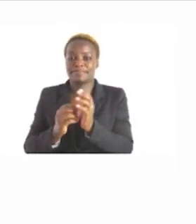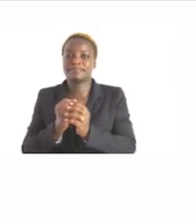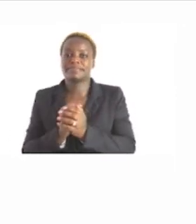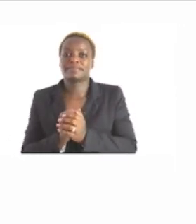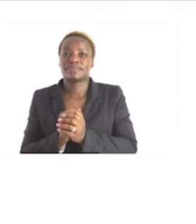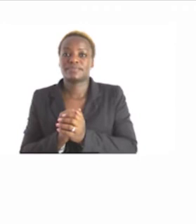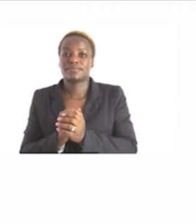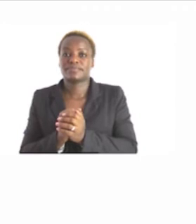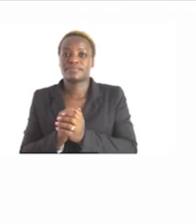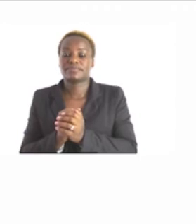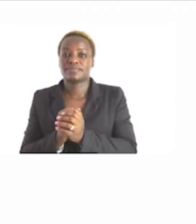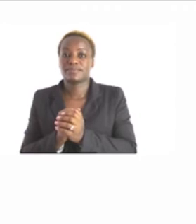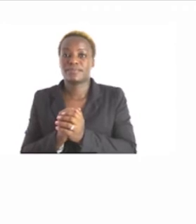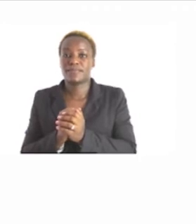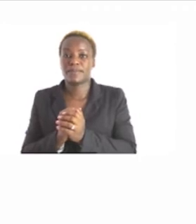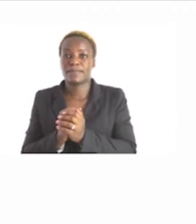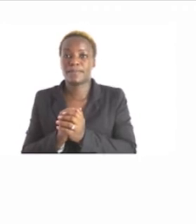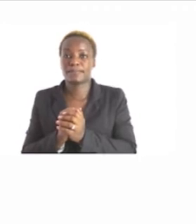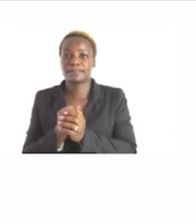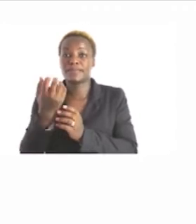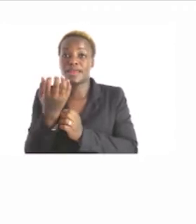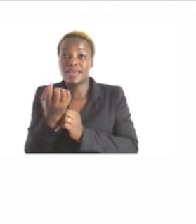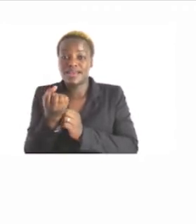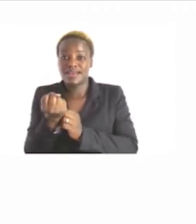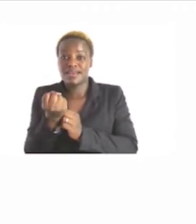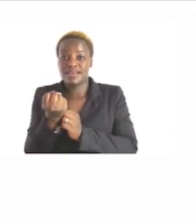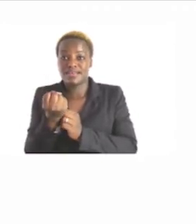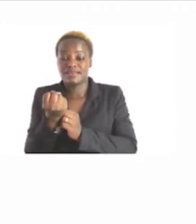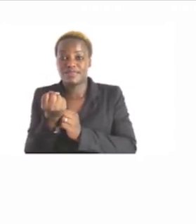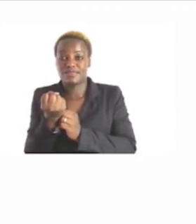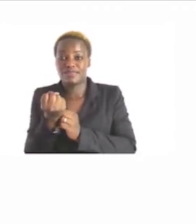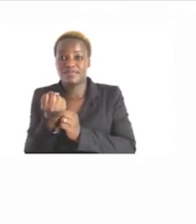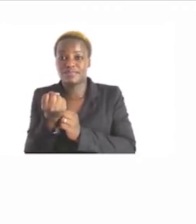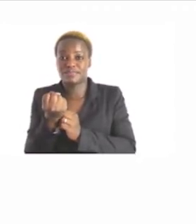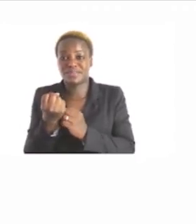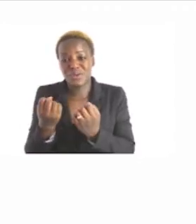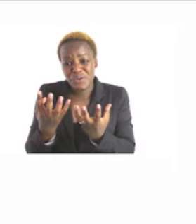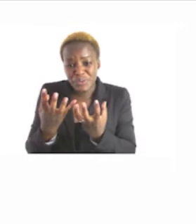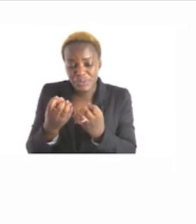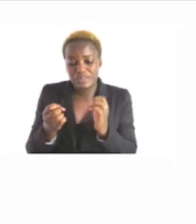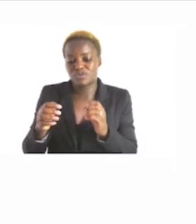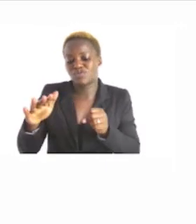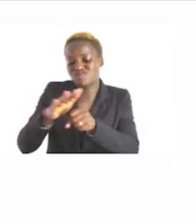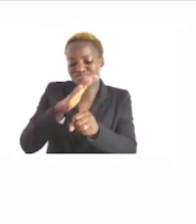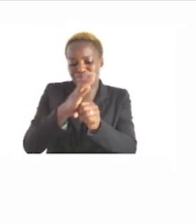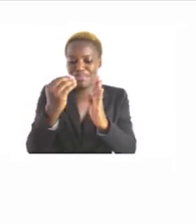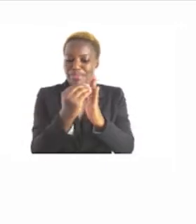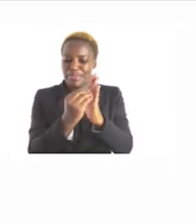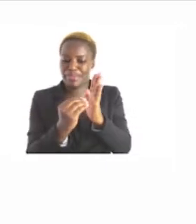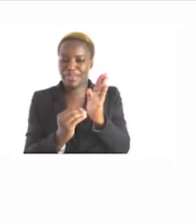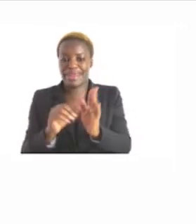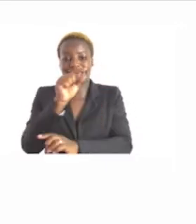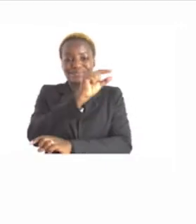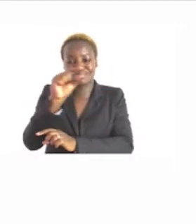dates. All right. So we have also an activity for you there whereby you will need to complete all the sentences. I am